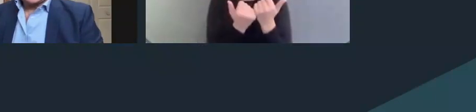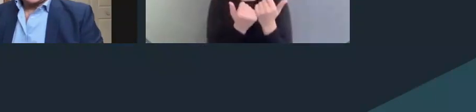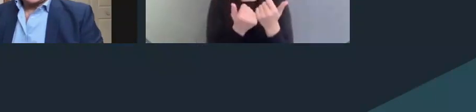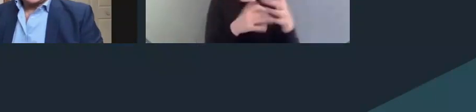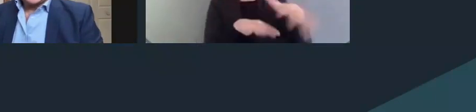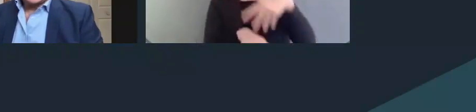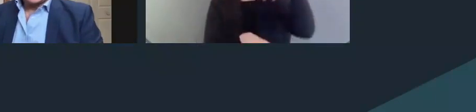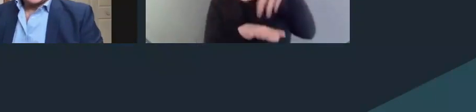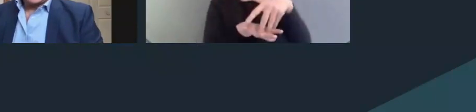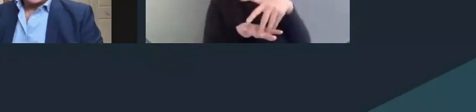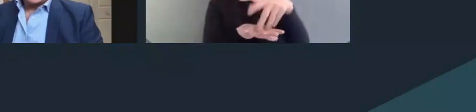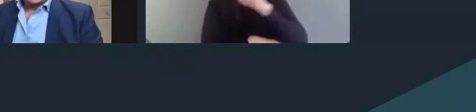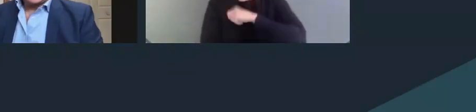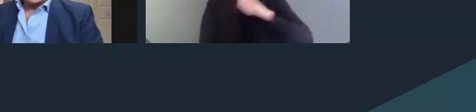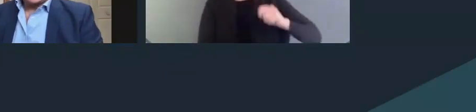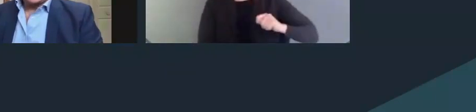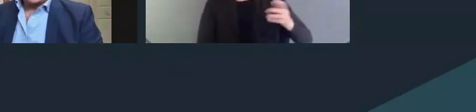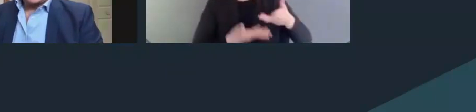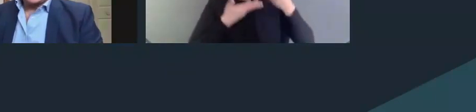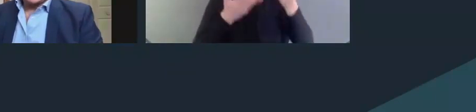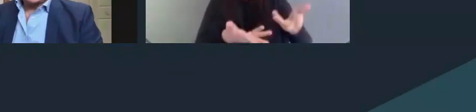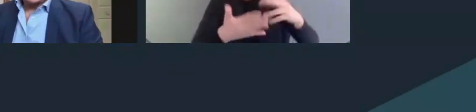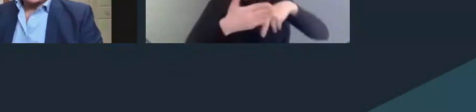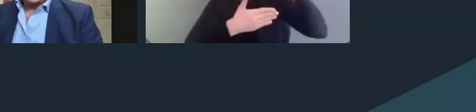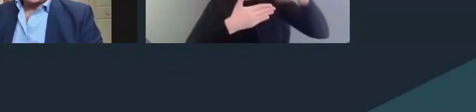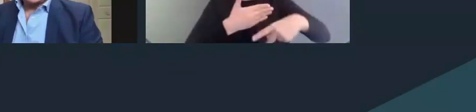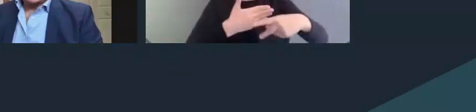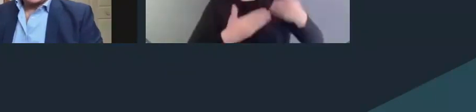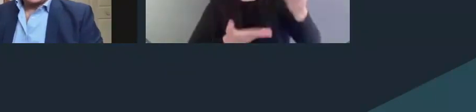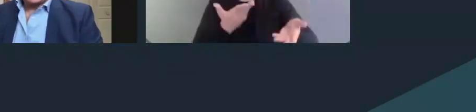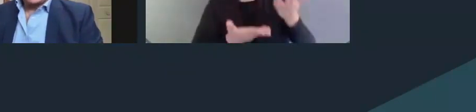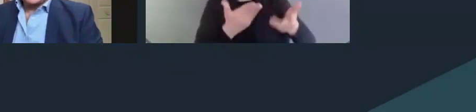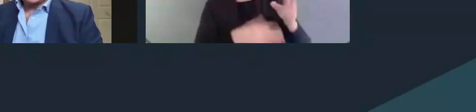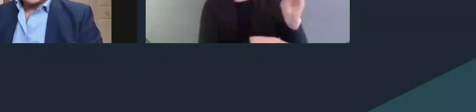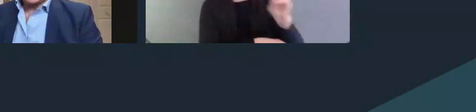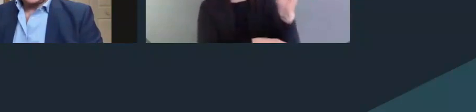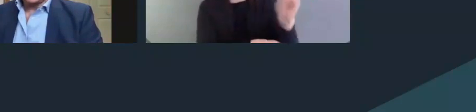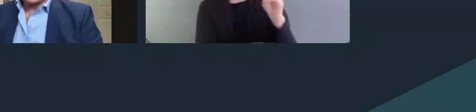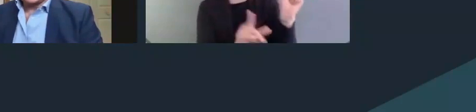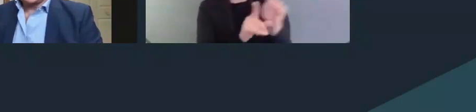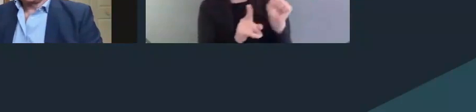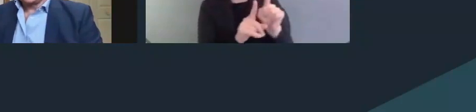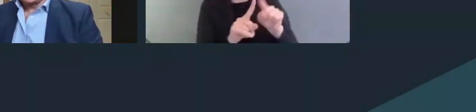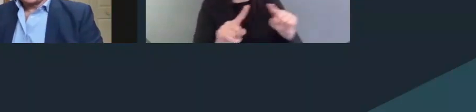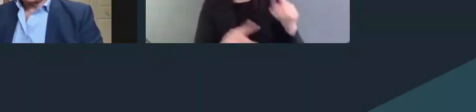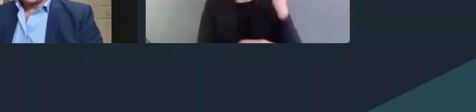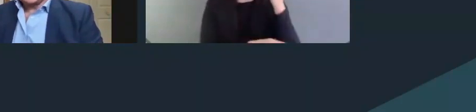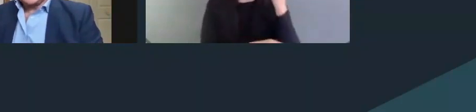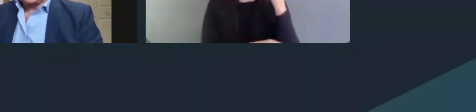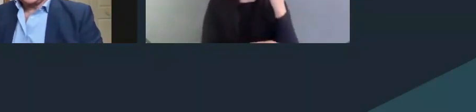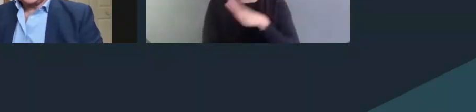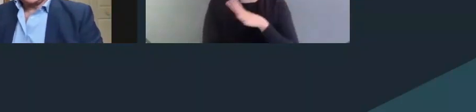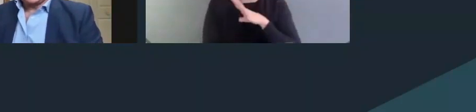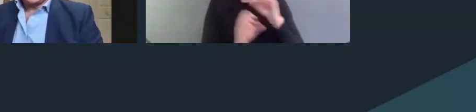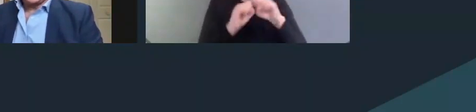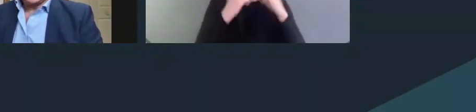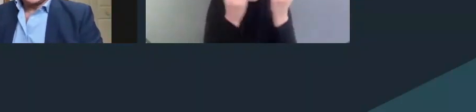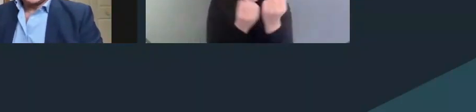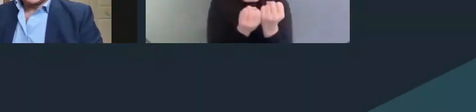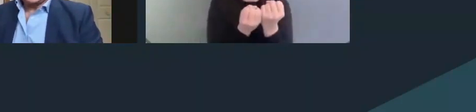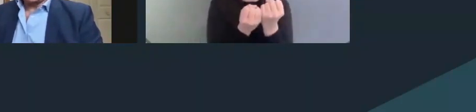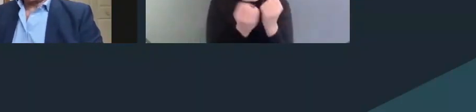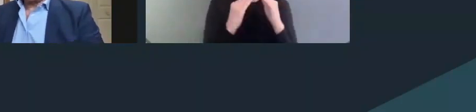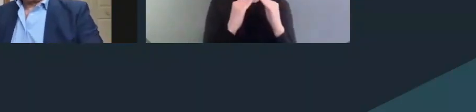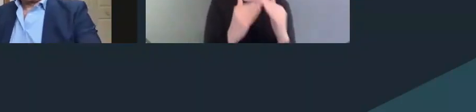the organizations in Ottawa and Toronto are helping on